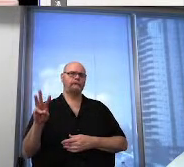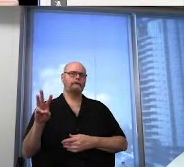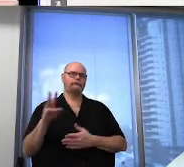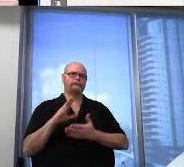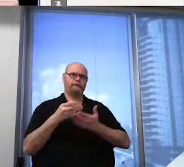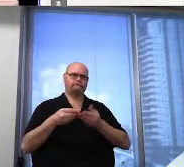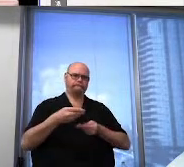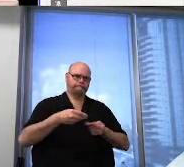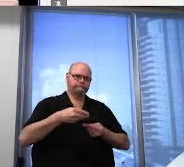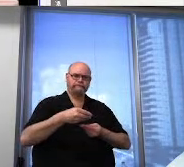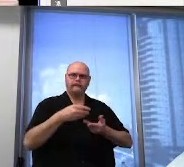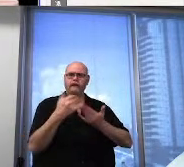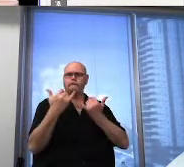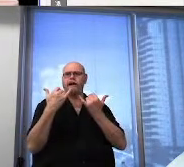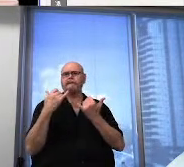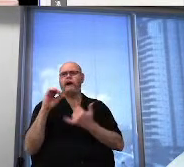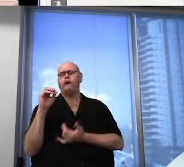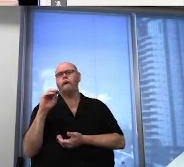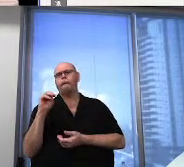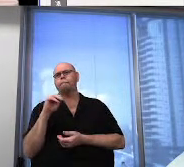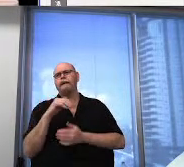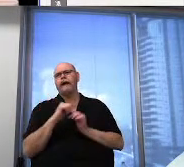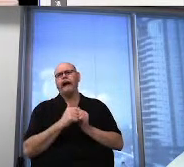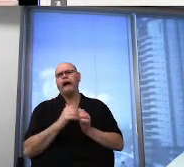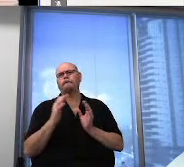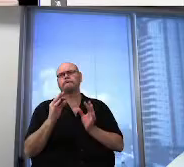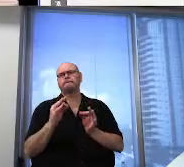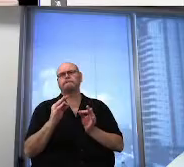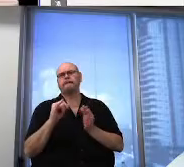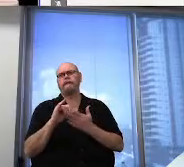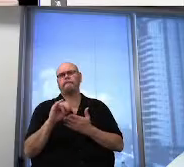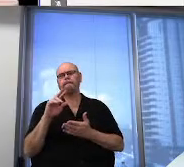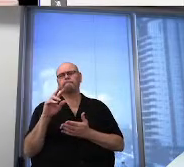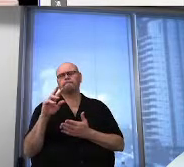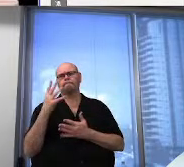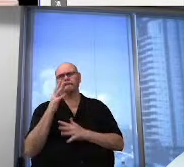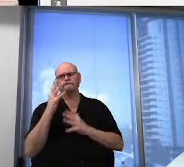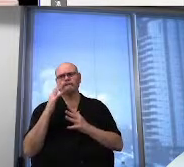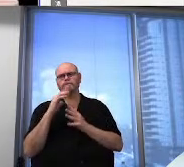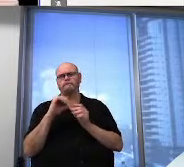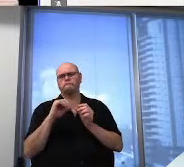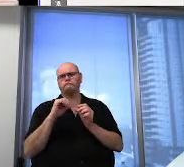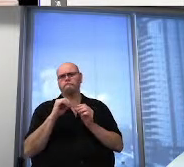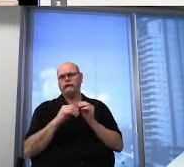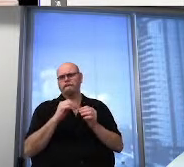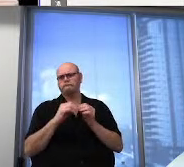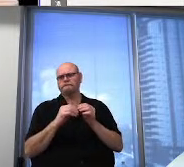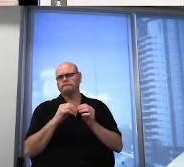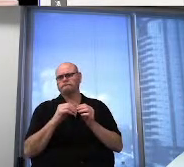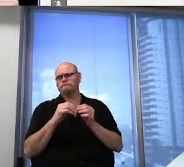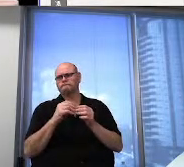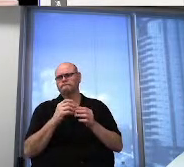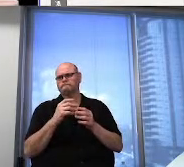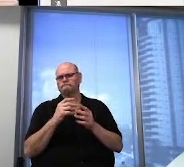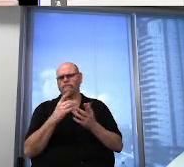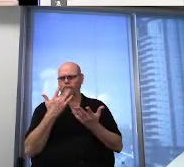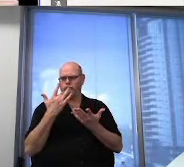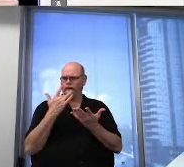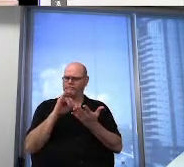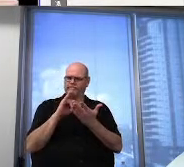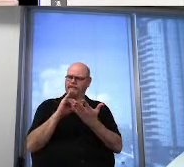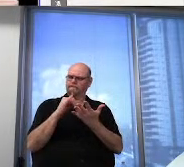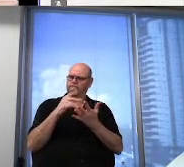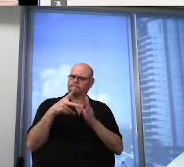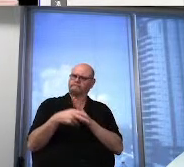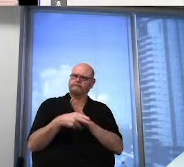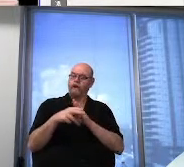flow issue you talk about for the O&M stuff right now, how is it decided that the vegetation management, given its importance, was the thing to get